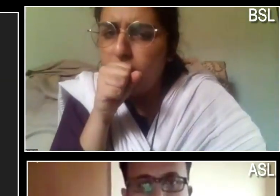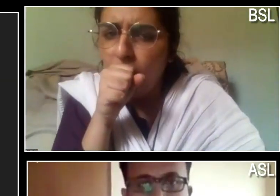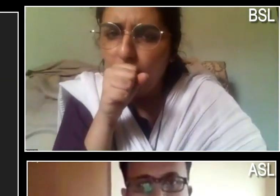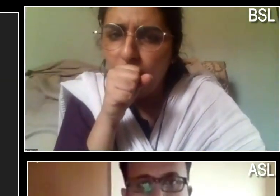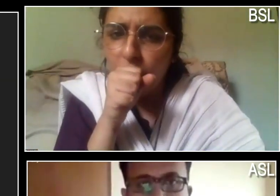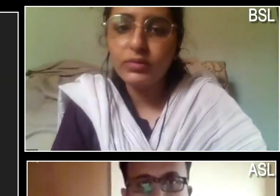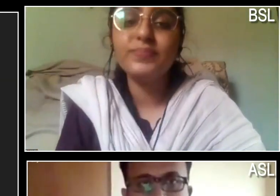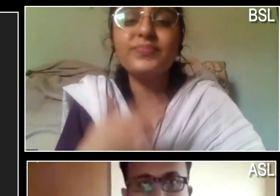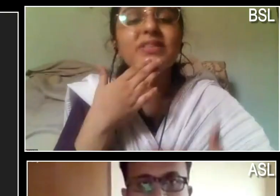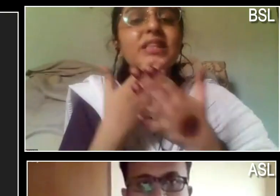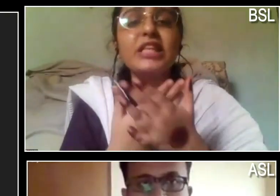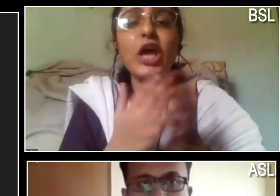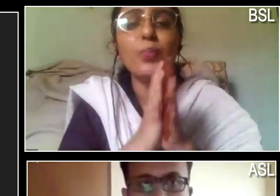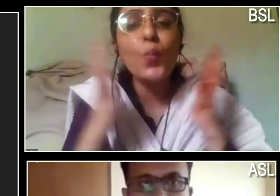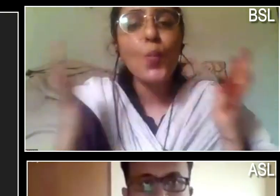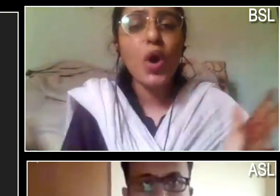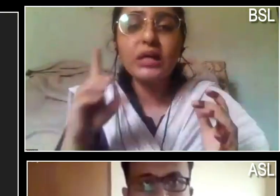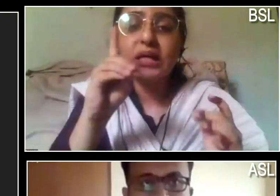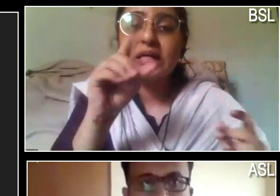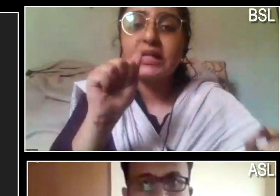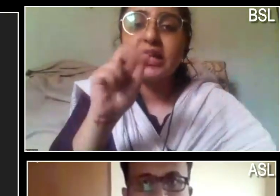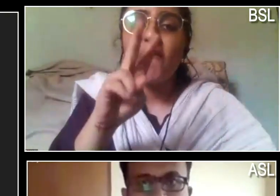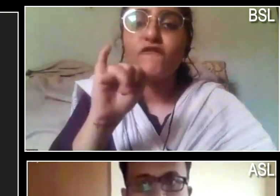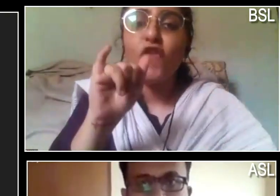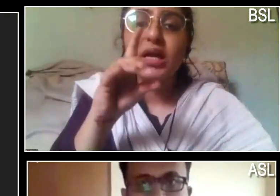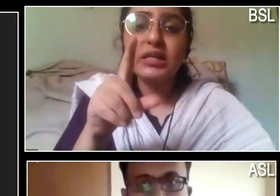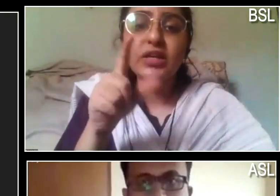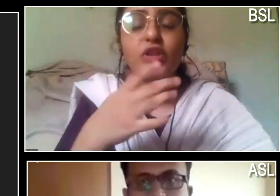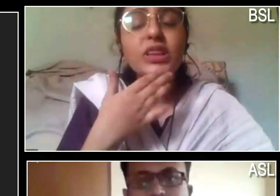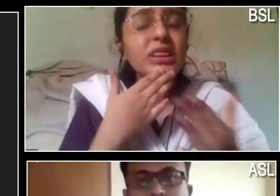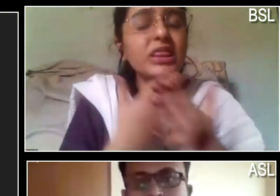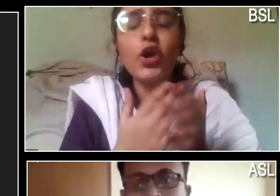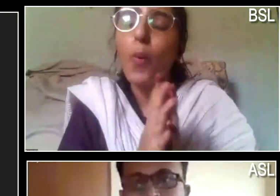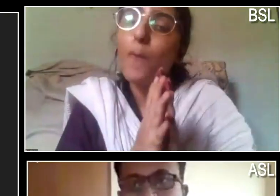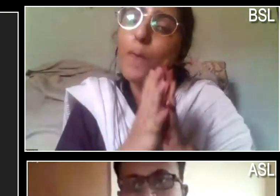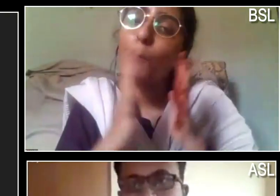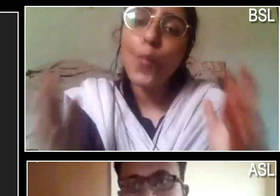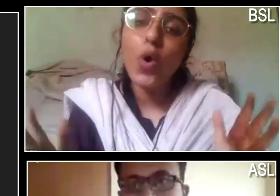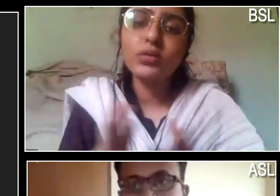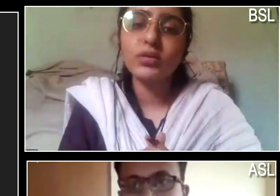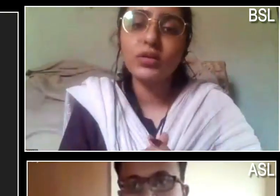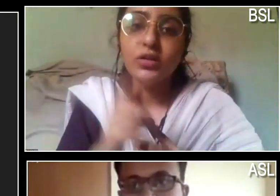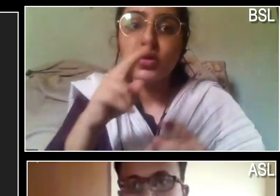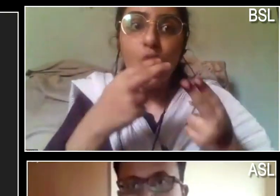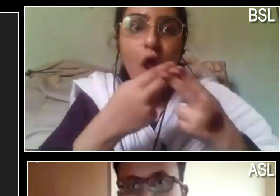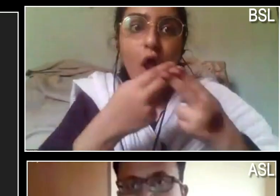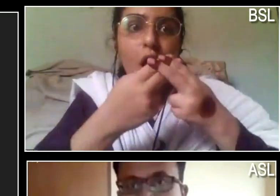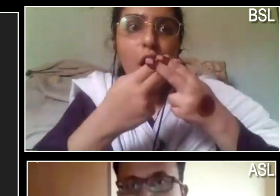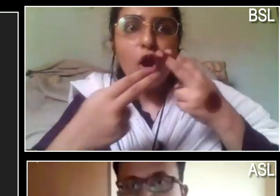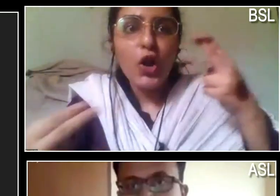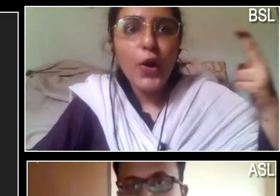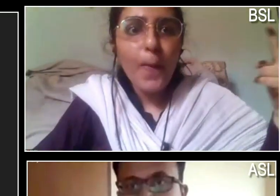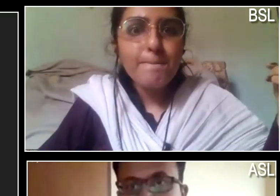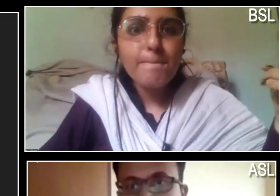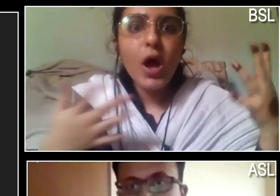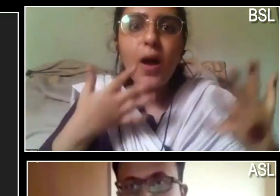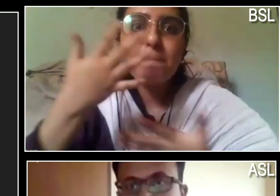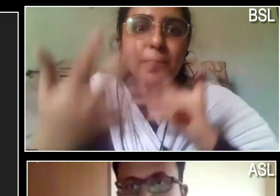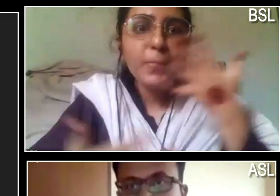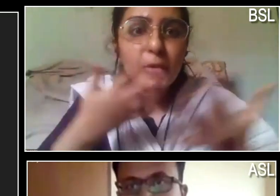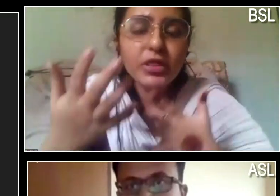Thank you very much, David. Thank you very much for this very precise, crisp, and very detailed